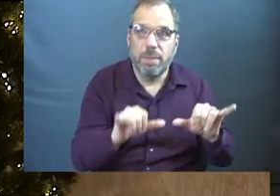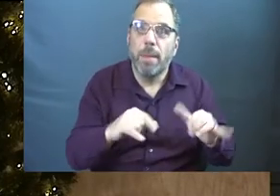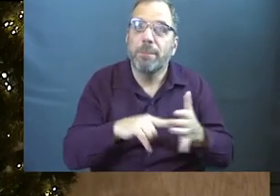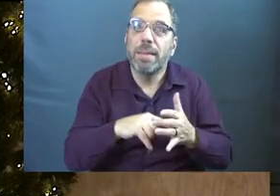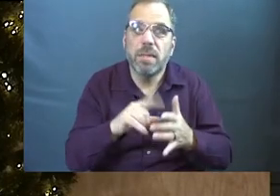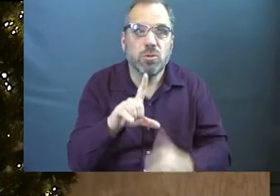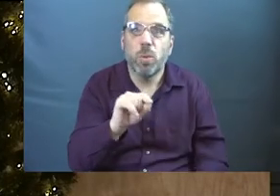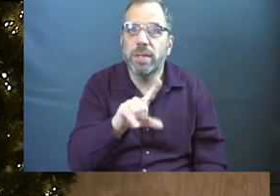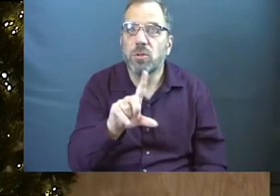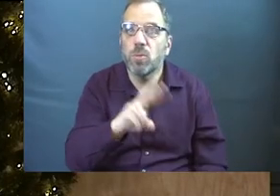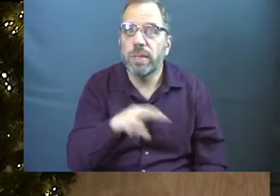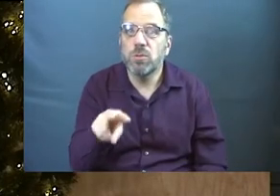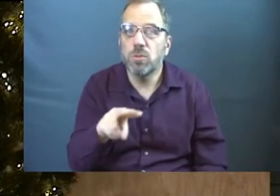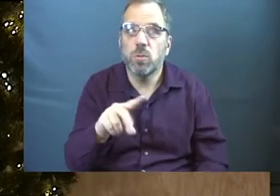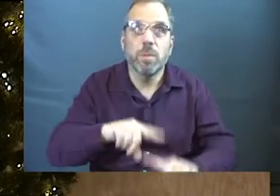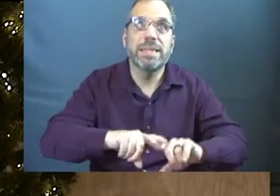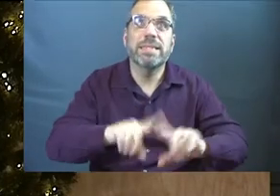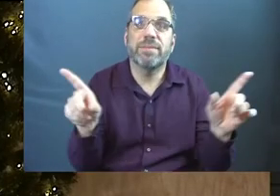be this year.